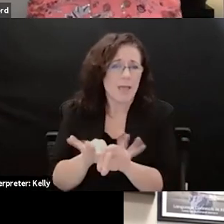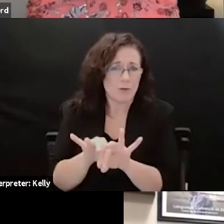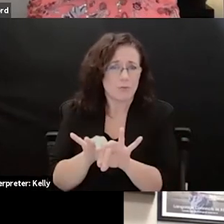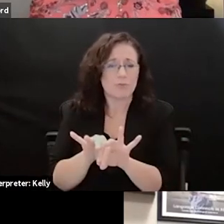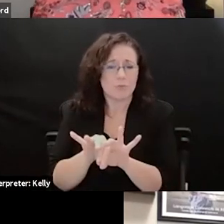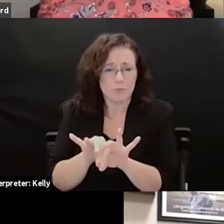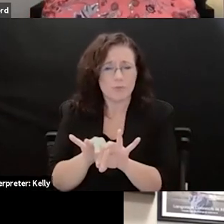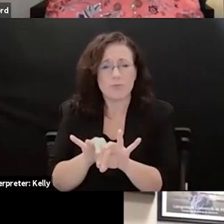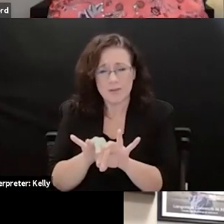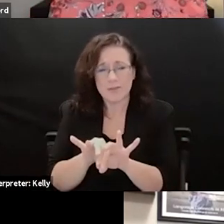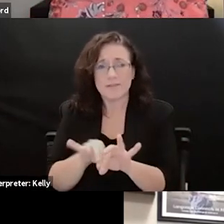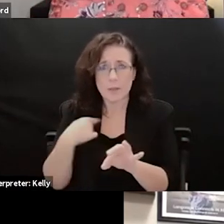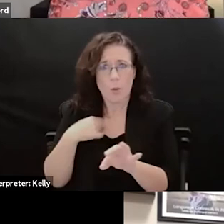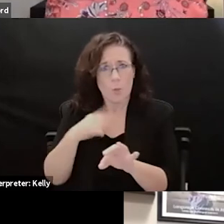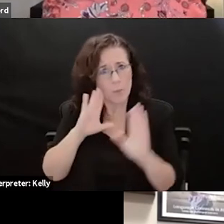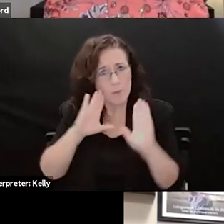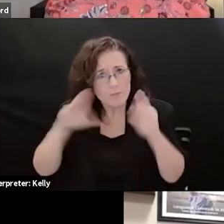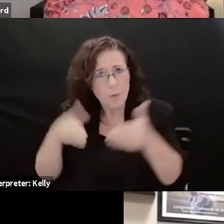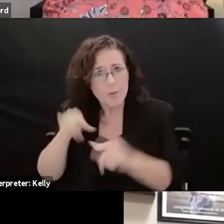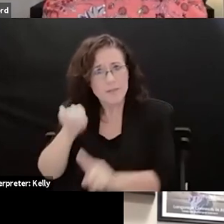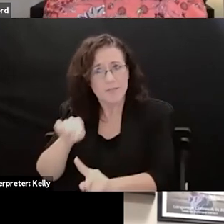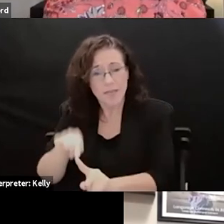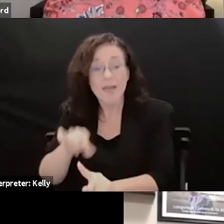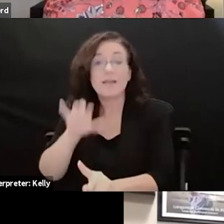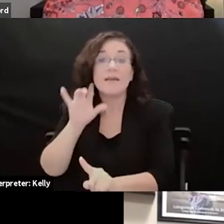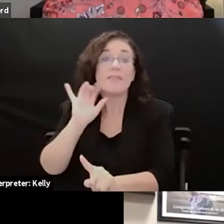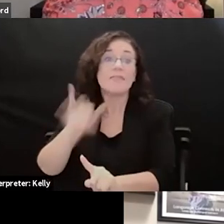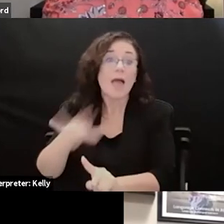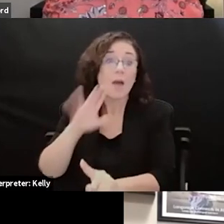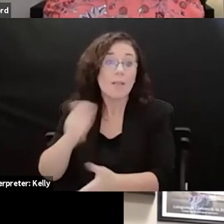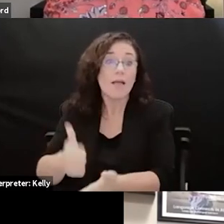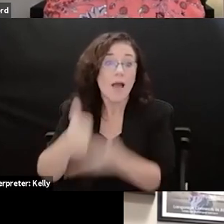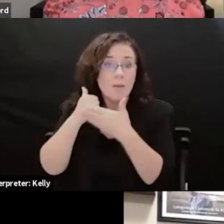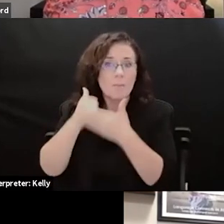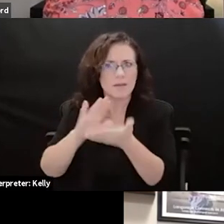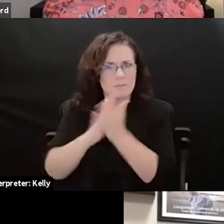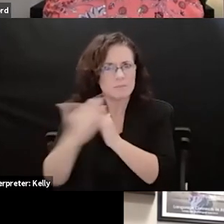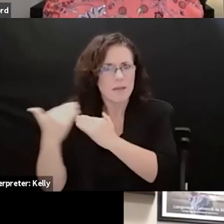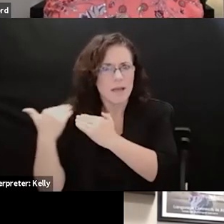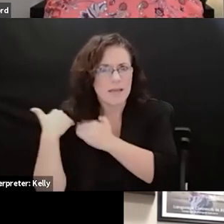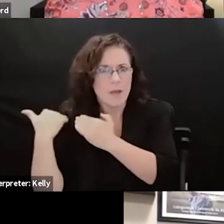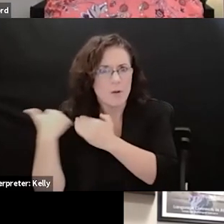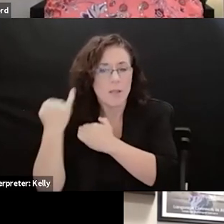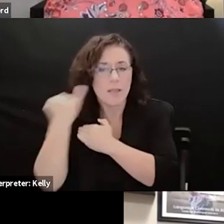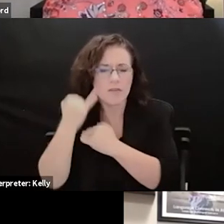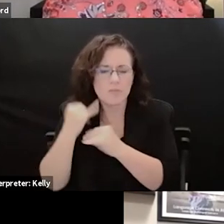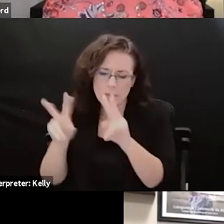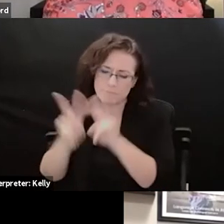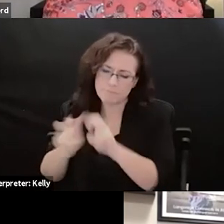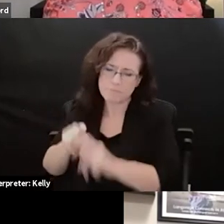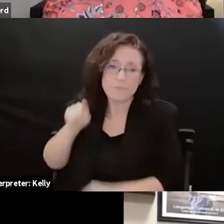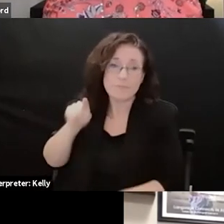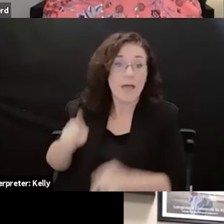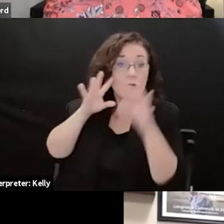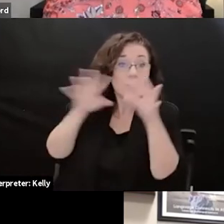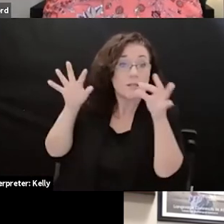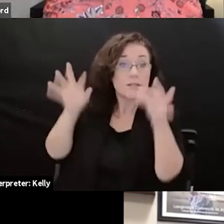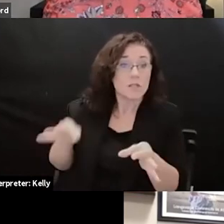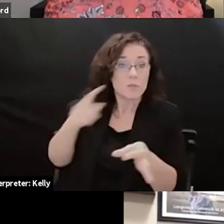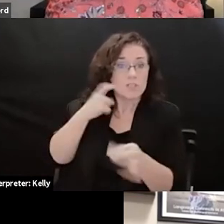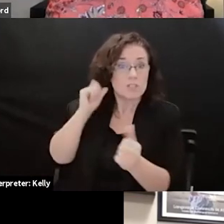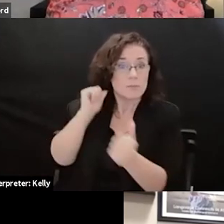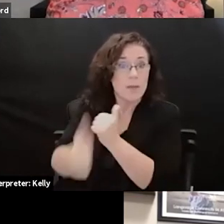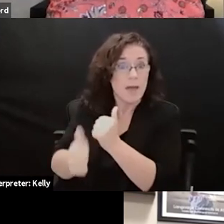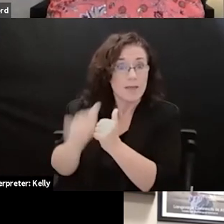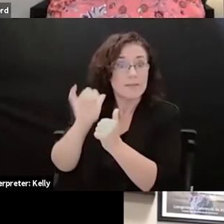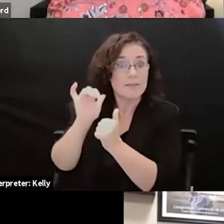focus on that and that will hold ourselves accountable when we look back at our resolution that we just passed unanimously and very inspiring